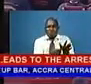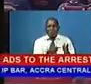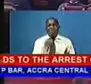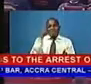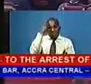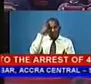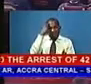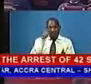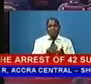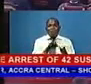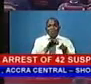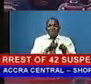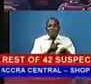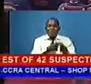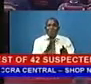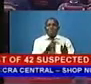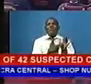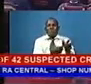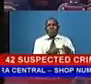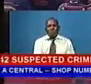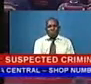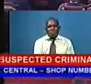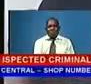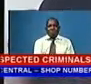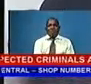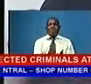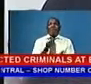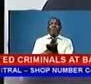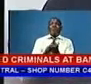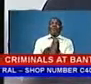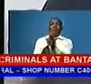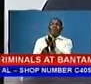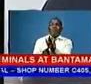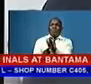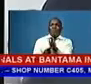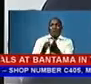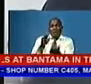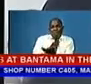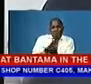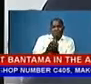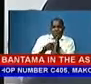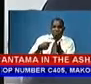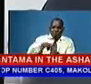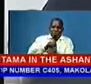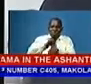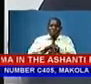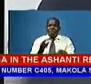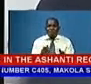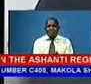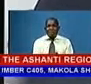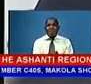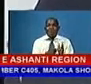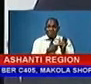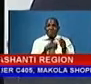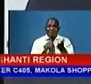been moved from one category to another. Well, that is what it shows. That is what it does.